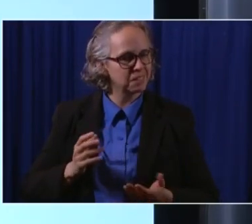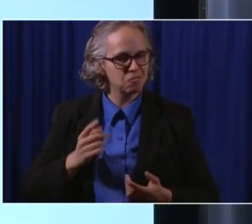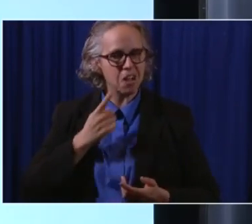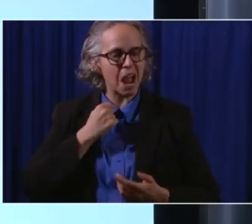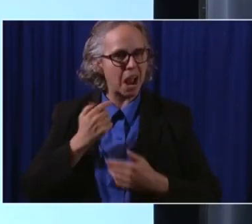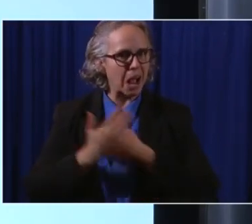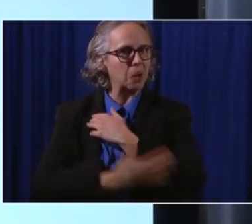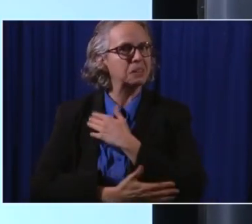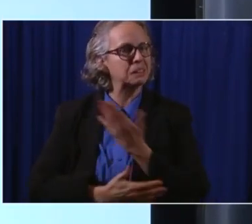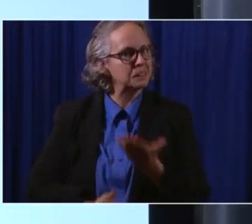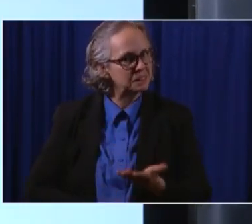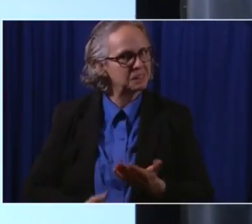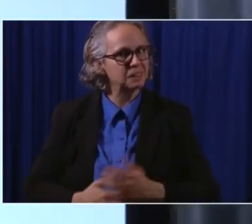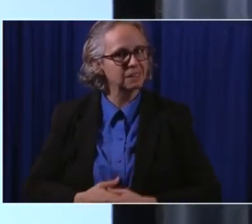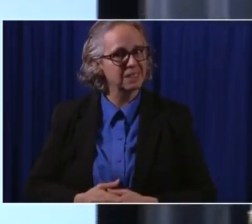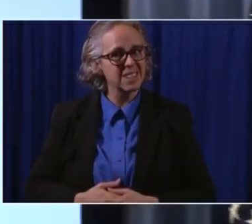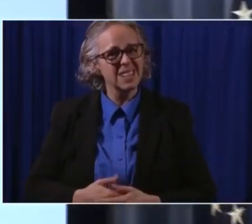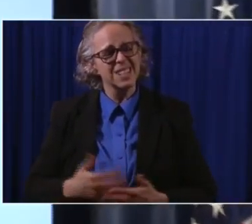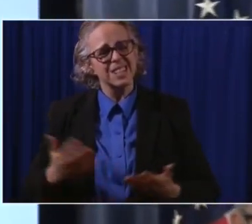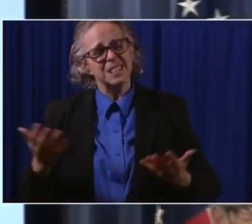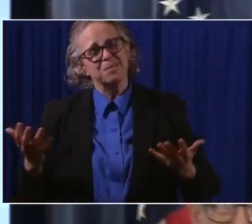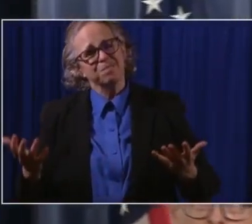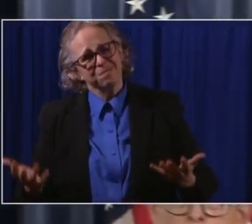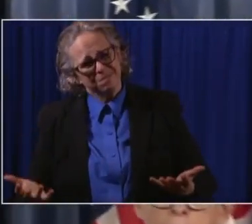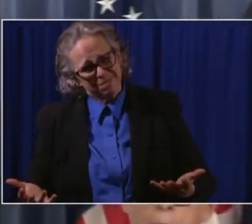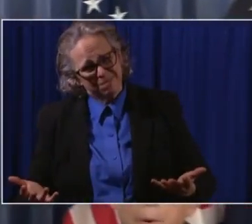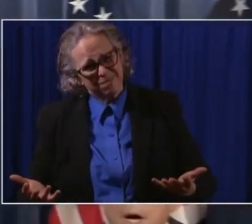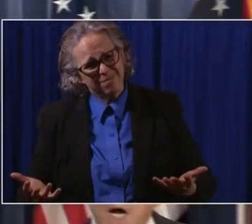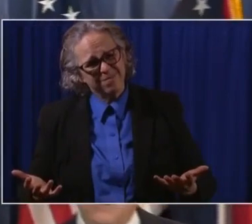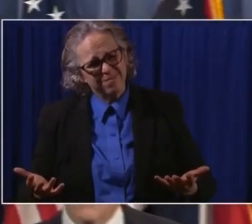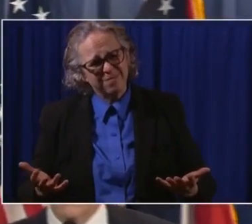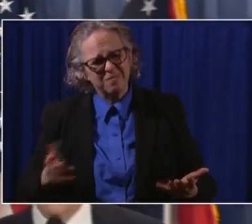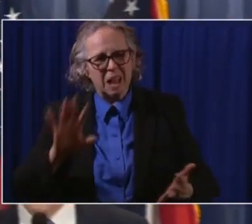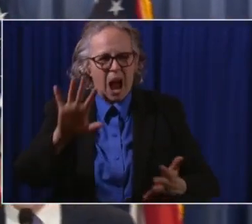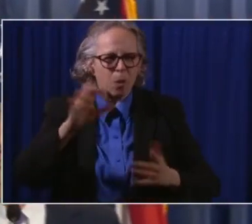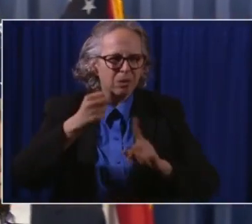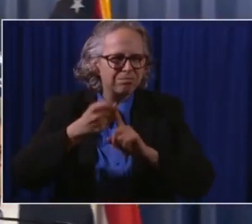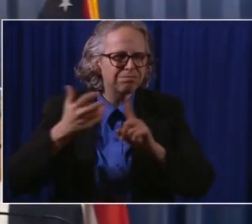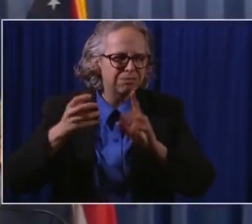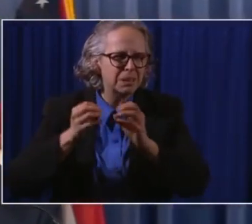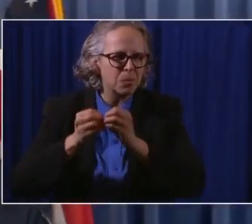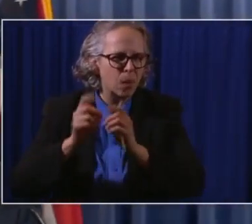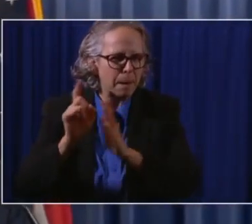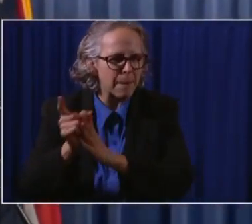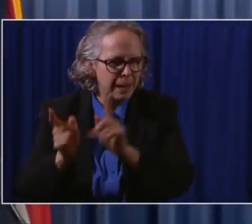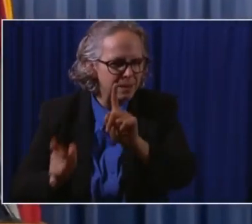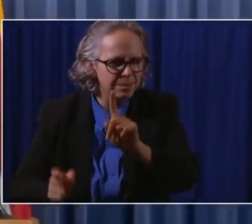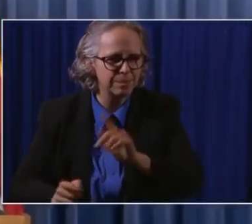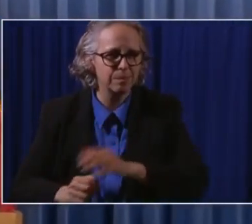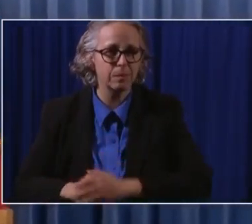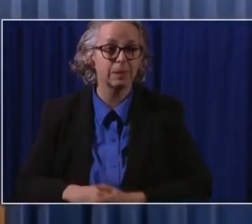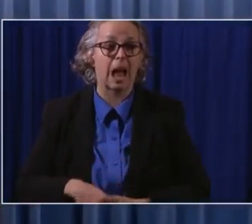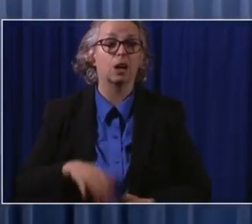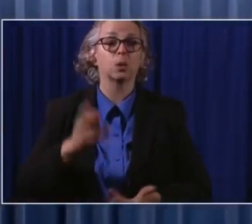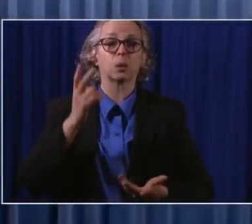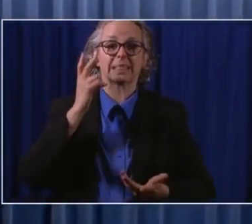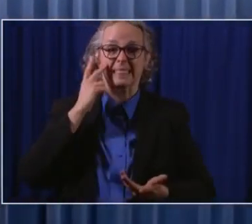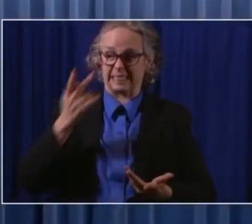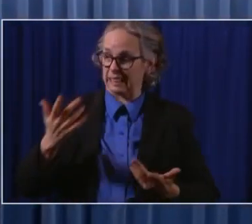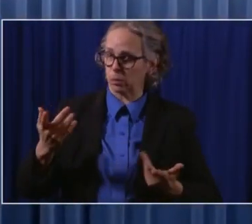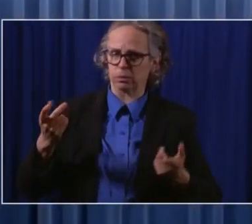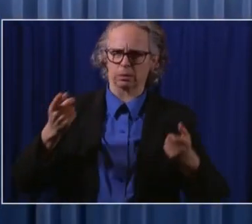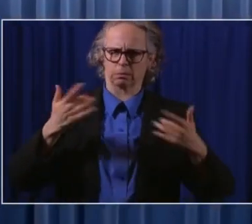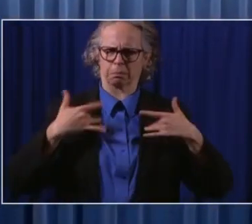What we're seeing, and we'll get into the details in a moment, but the urban counties that have had the